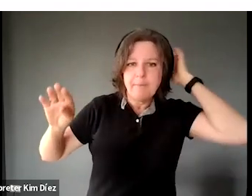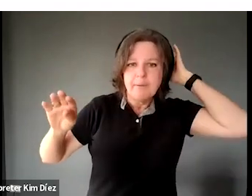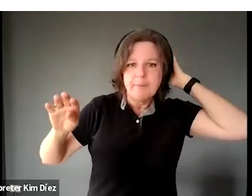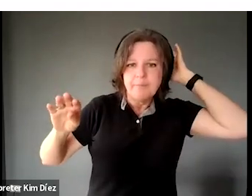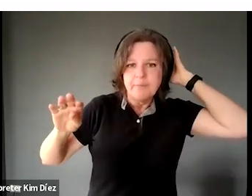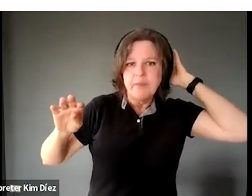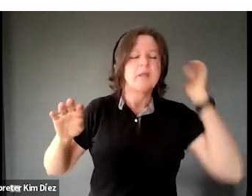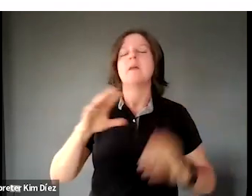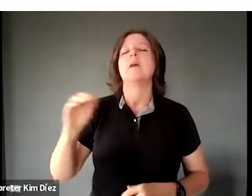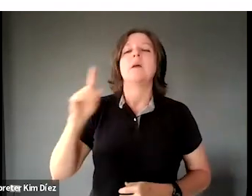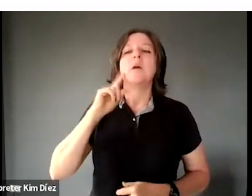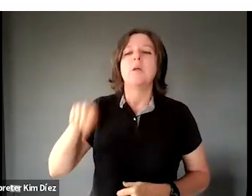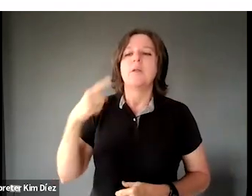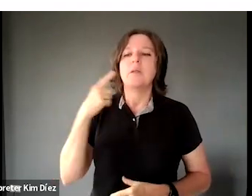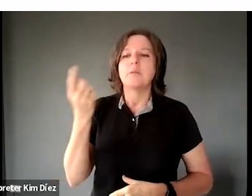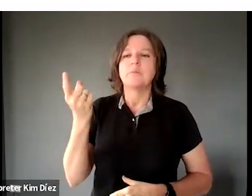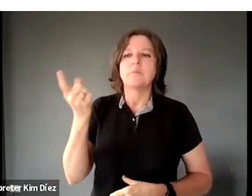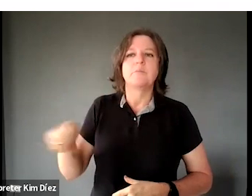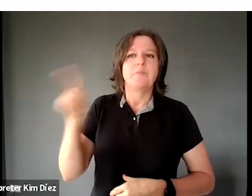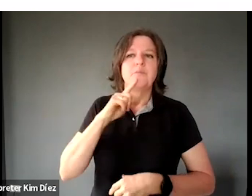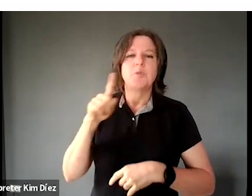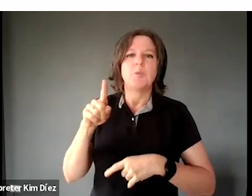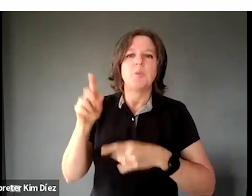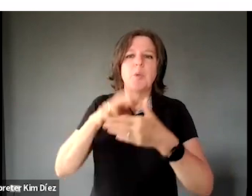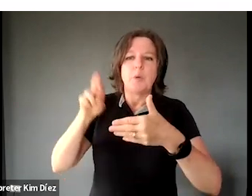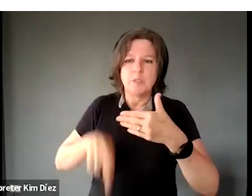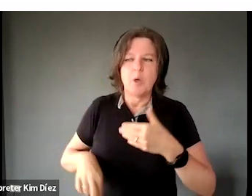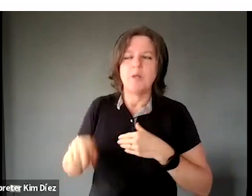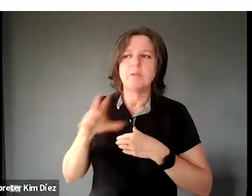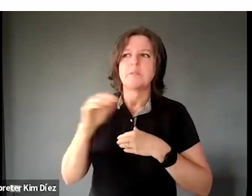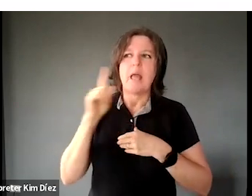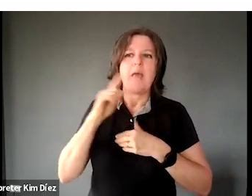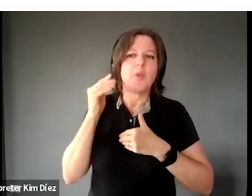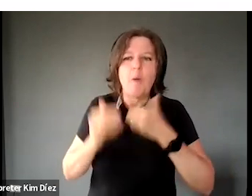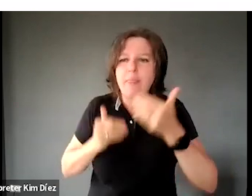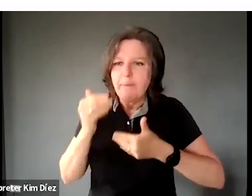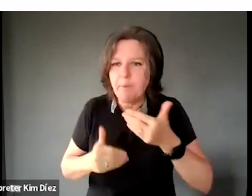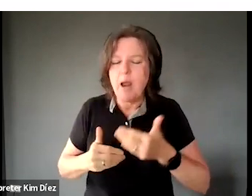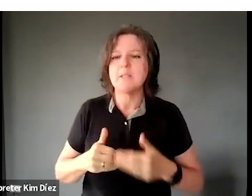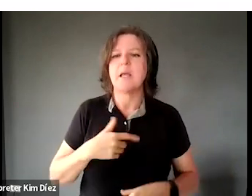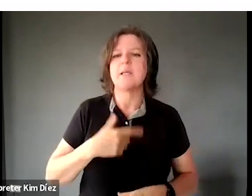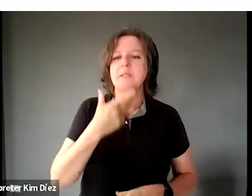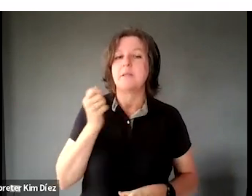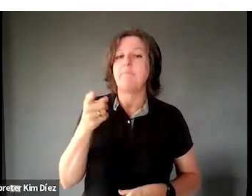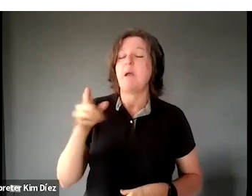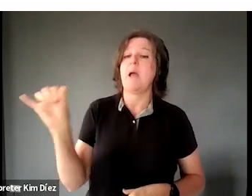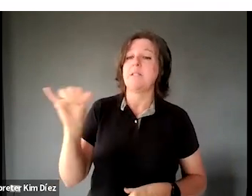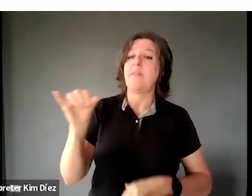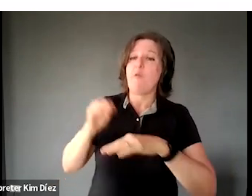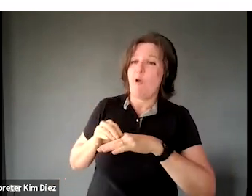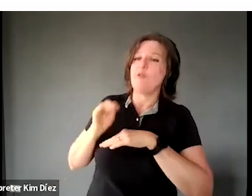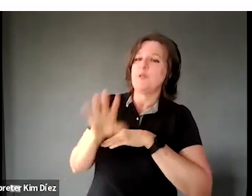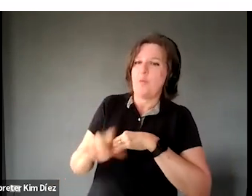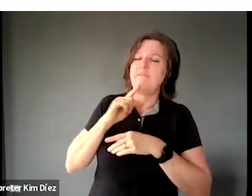Rico beforehand to see what labs are available, what equipment they have,